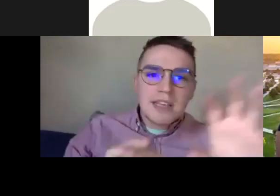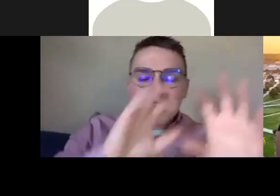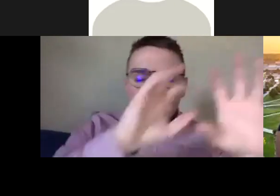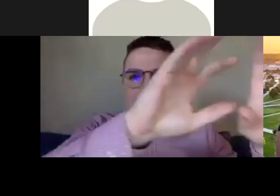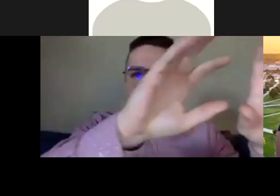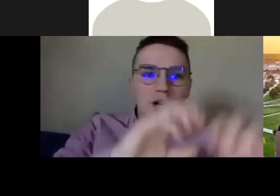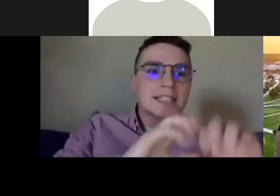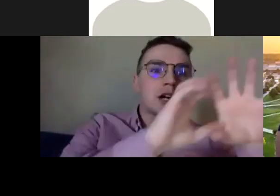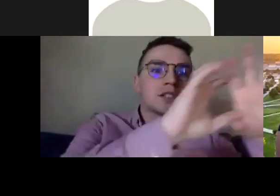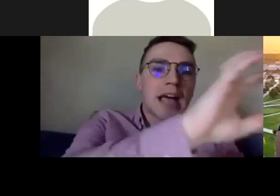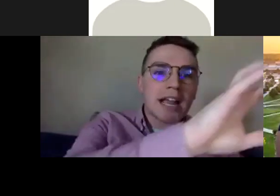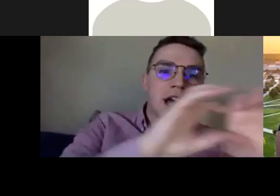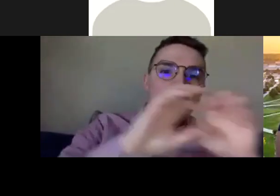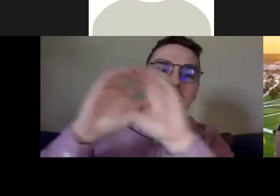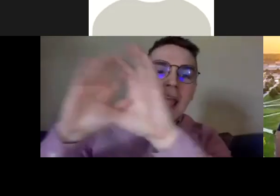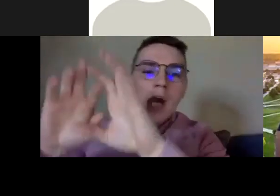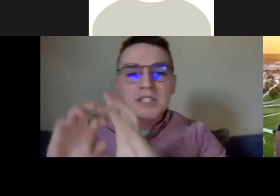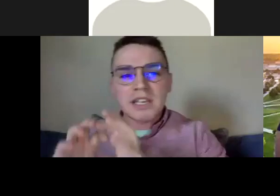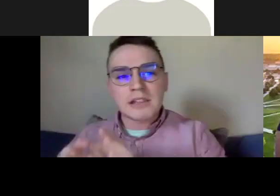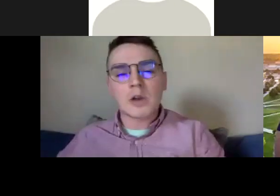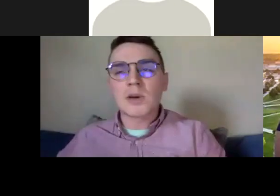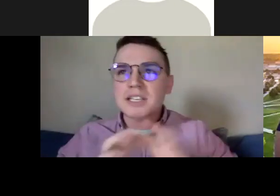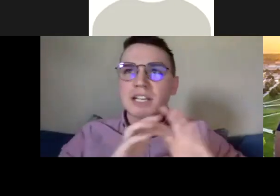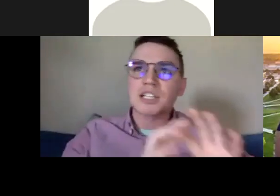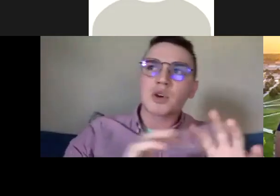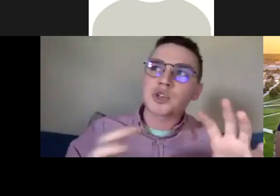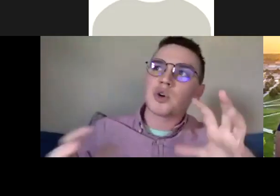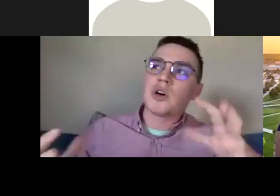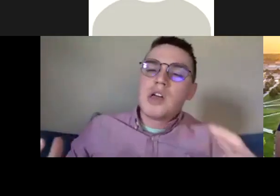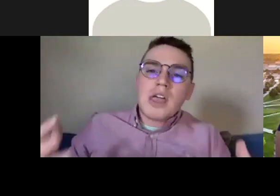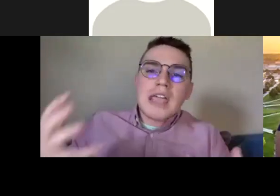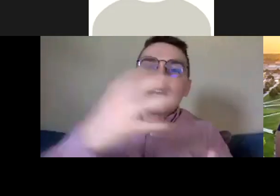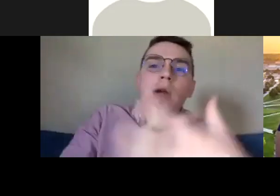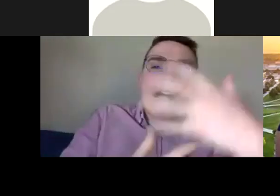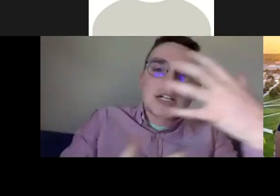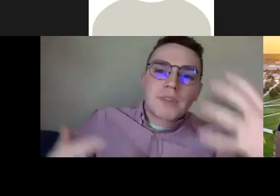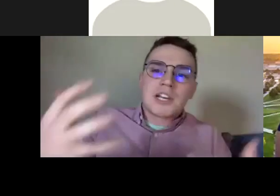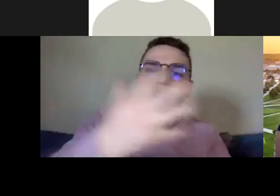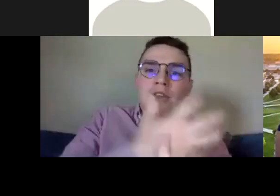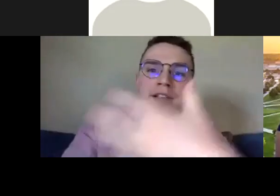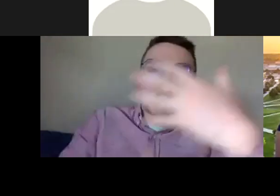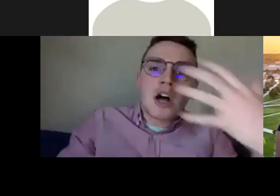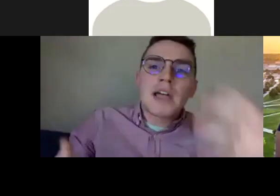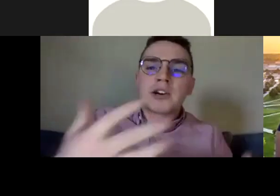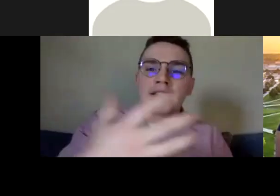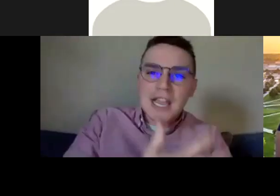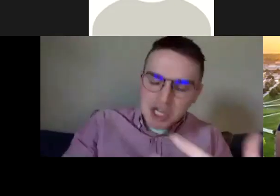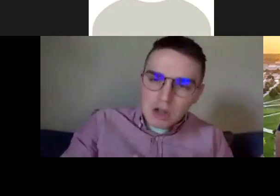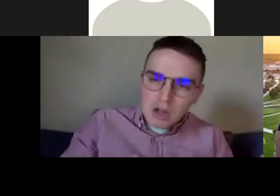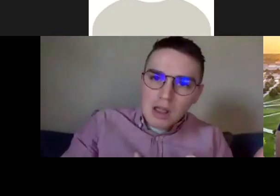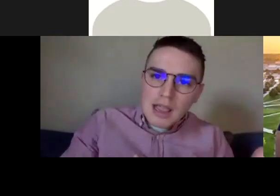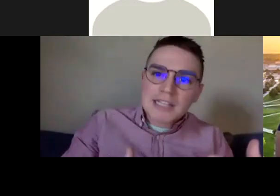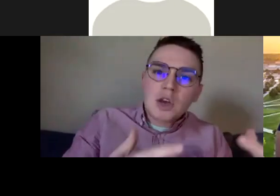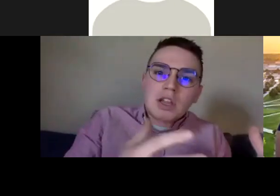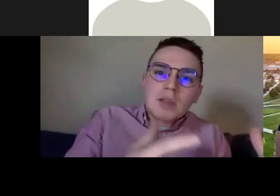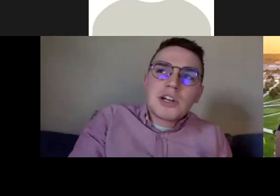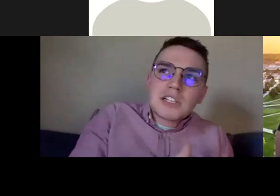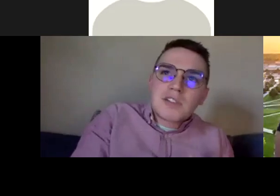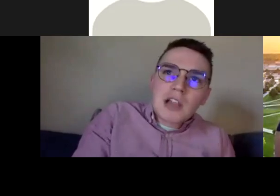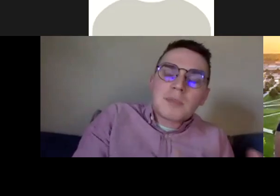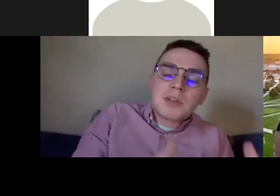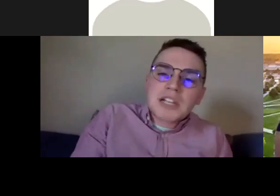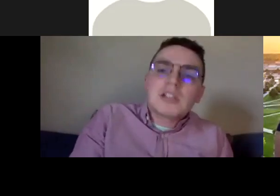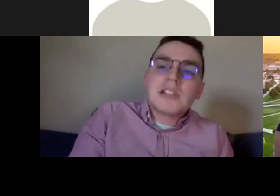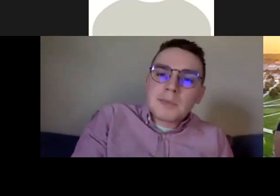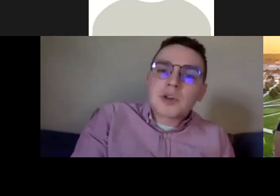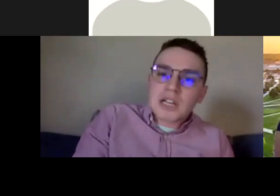of these in these four cells, economic, housing, linguistic, and social, interact with each other. These are all intersectional. And so communities of